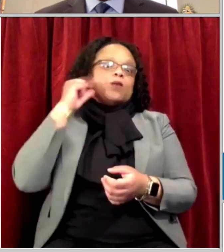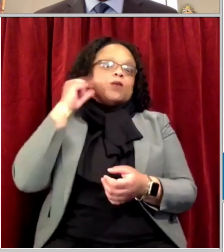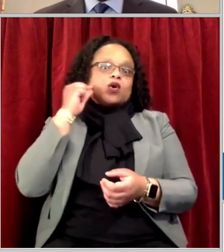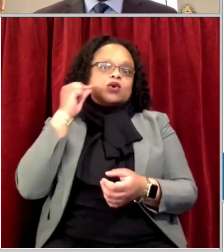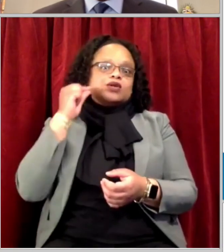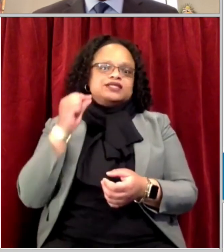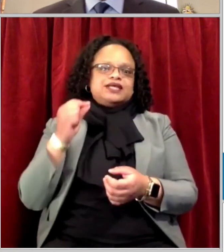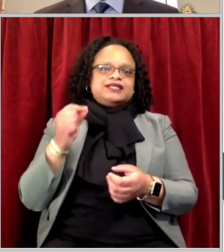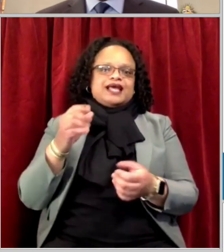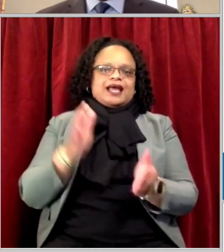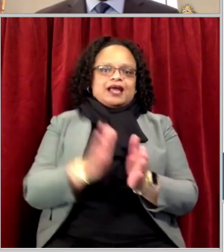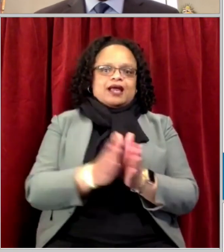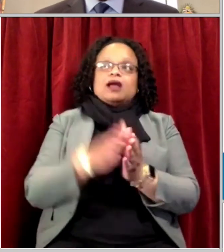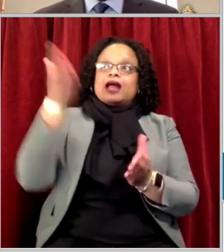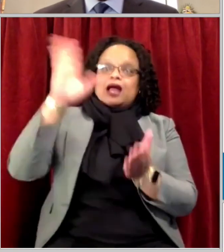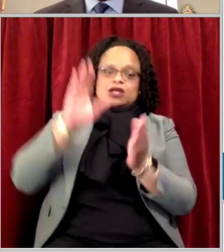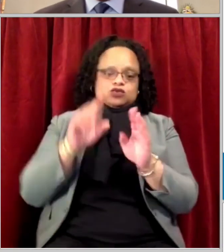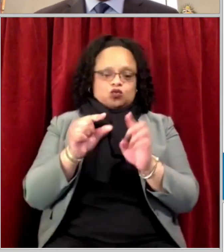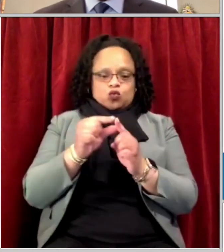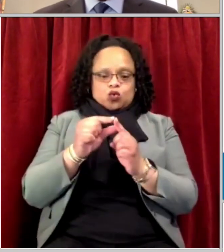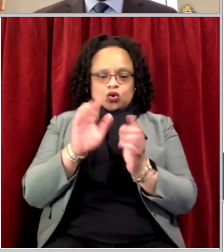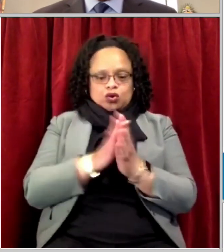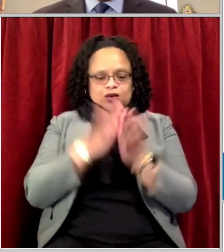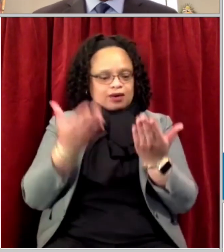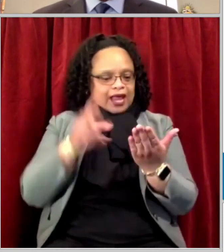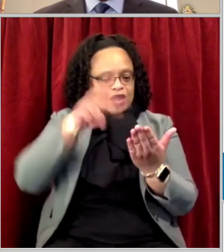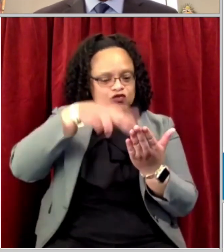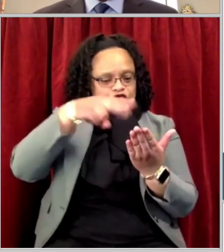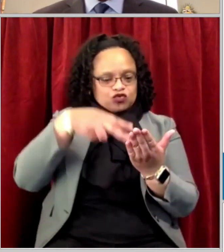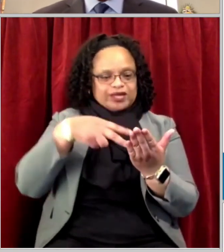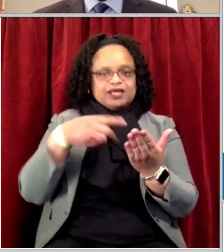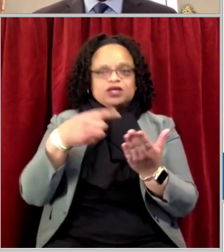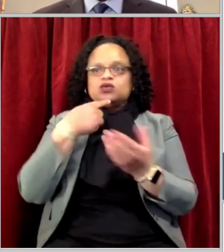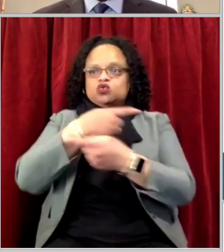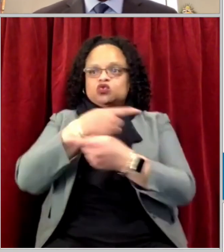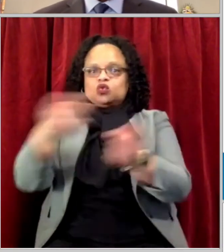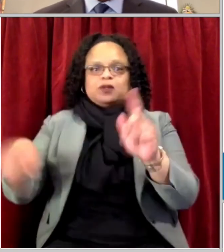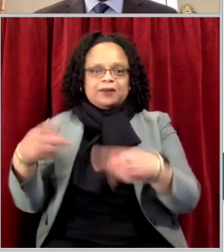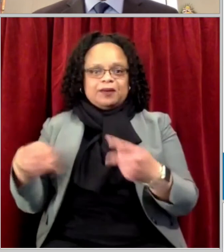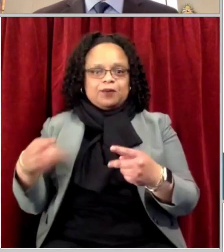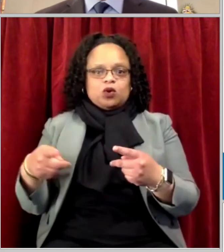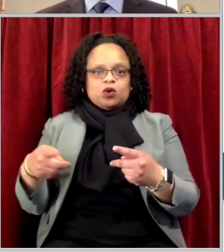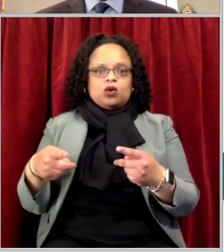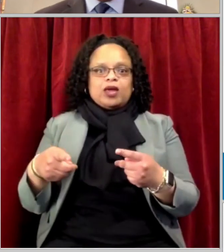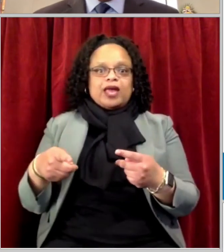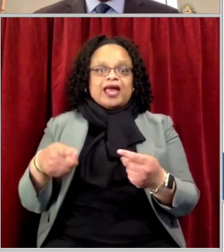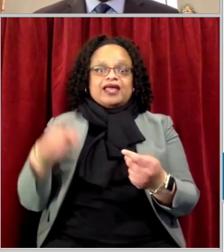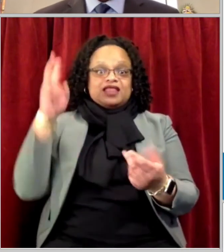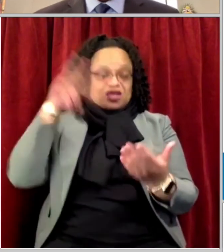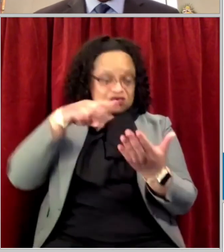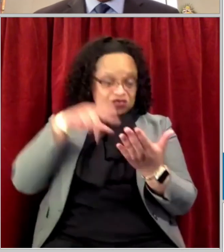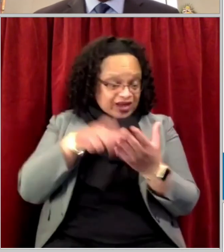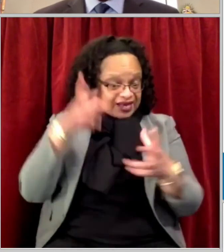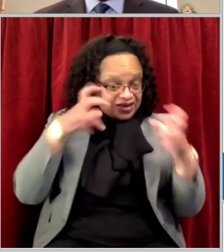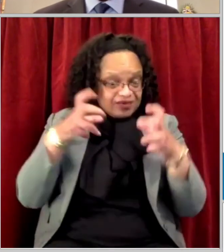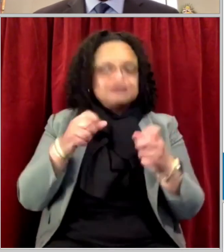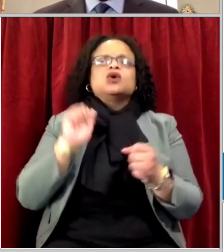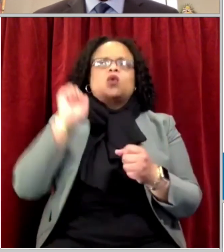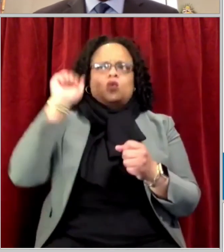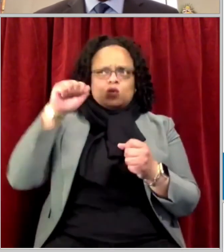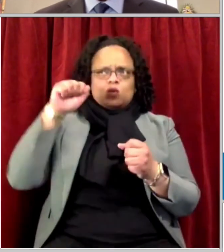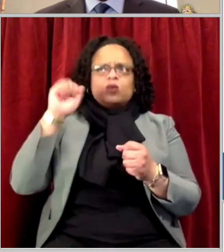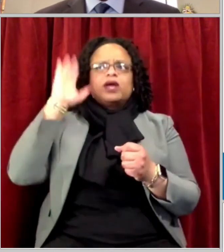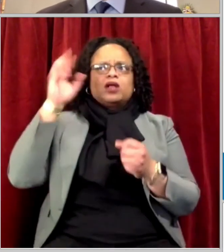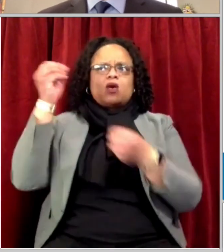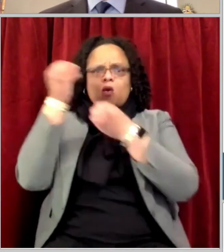people, they responded, "We will do everything the Lord has said. We will obey." And